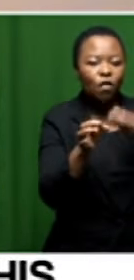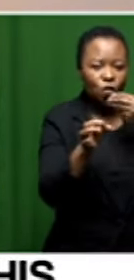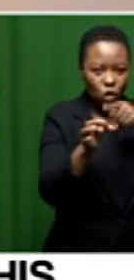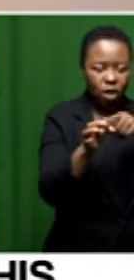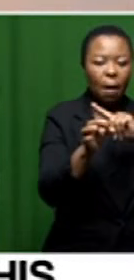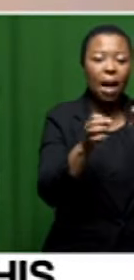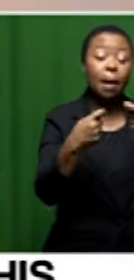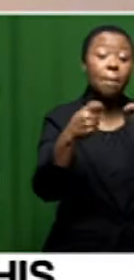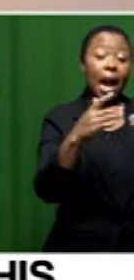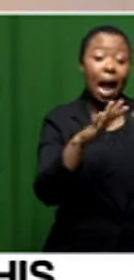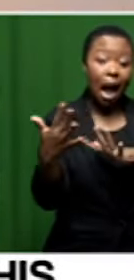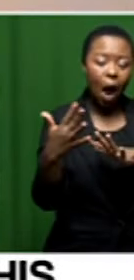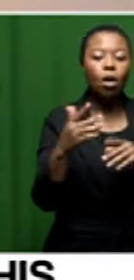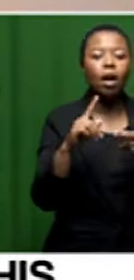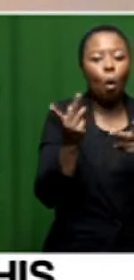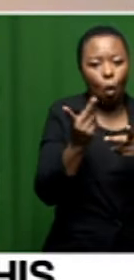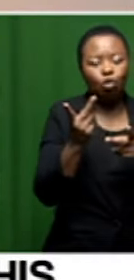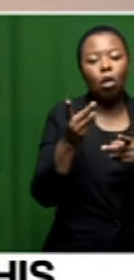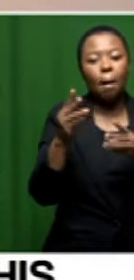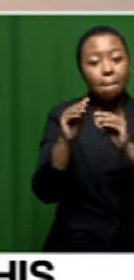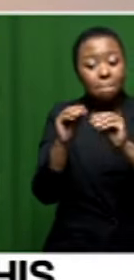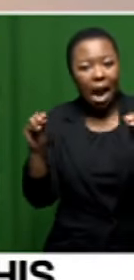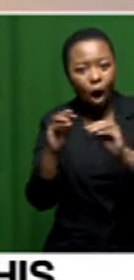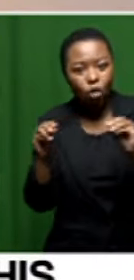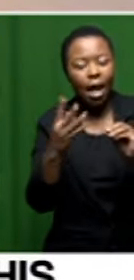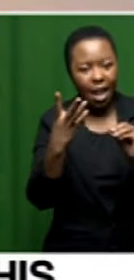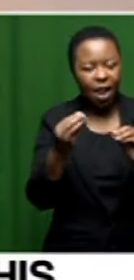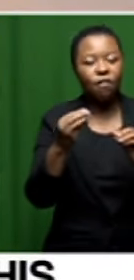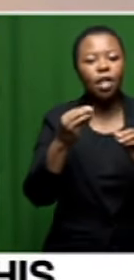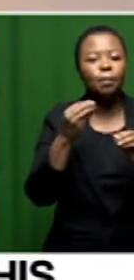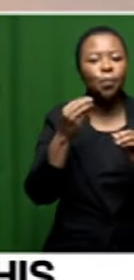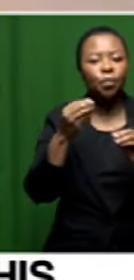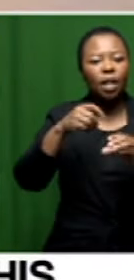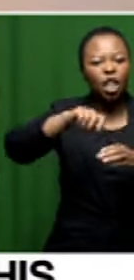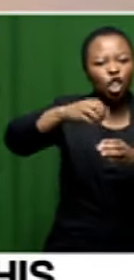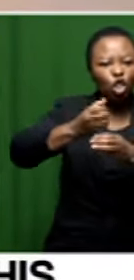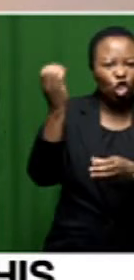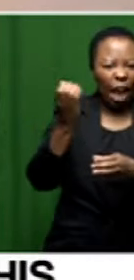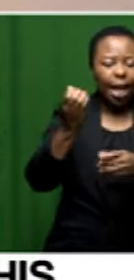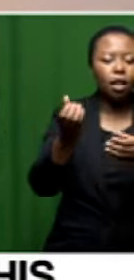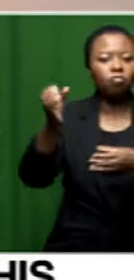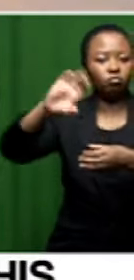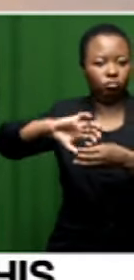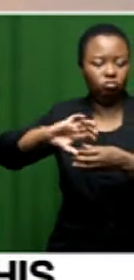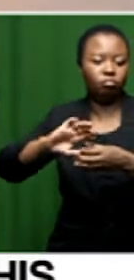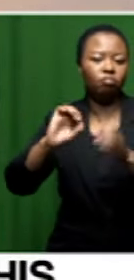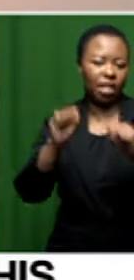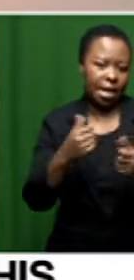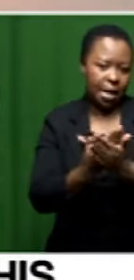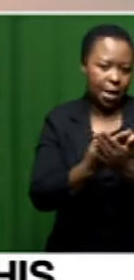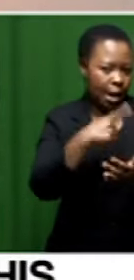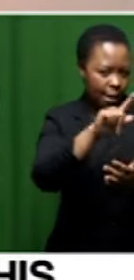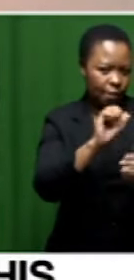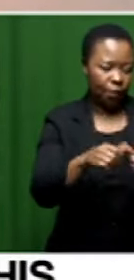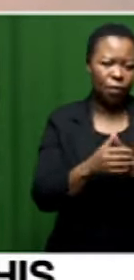is marketed. It's also available in powder form. It can be added to smoothies. So anybody can have it from any age, basically. Oh, so they